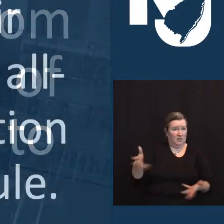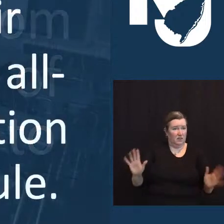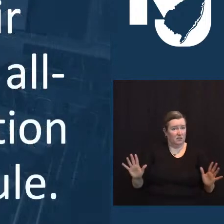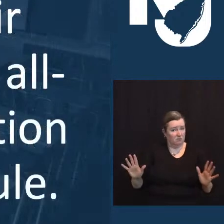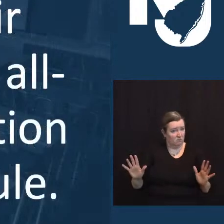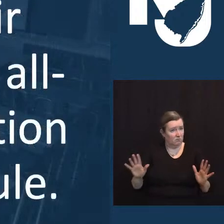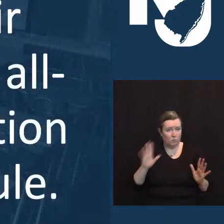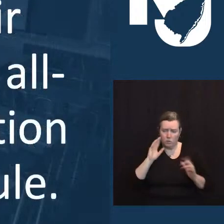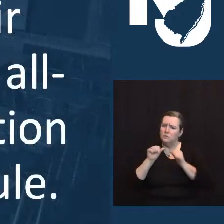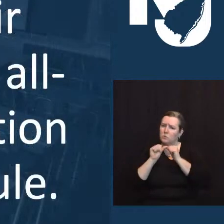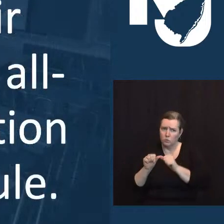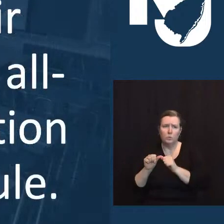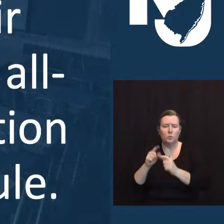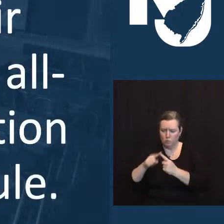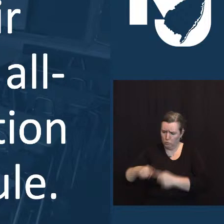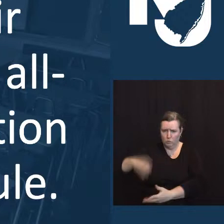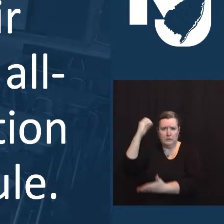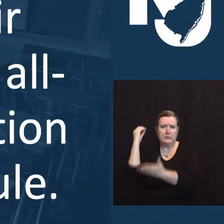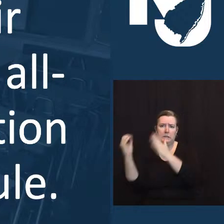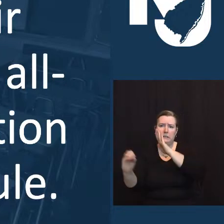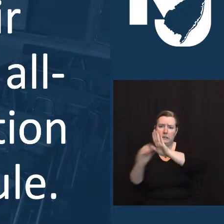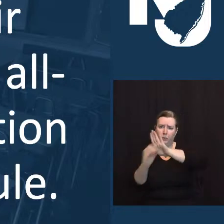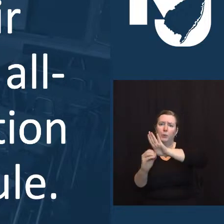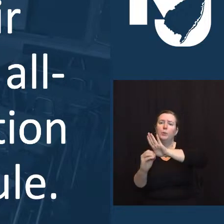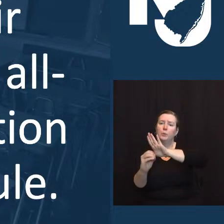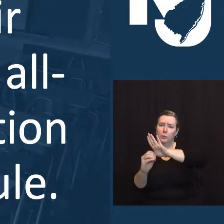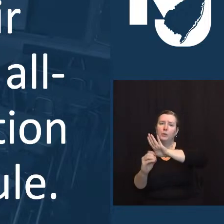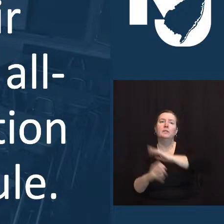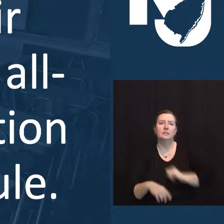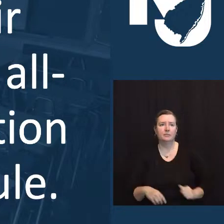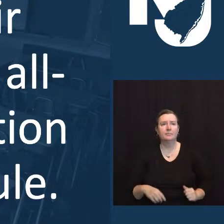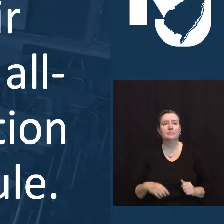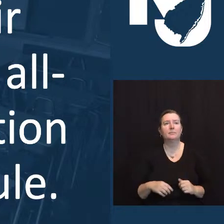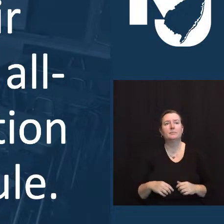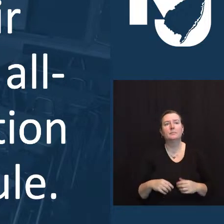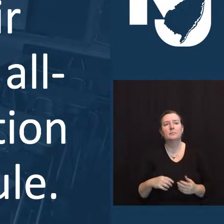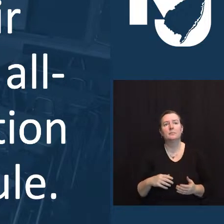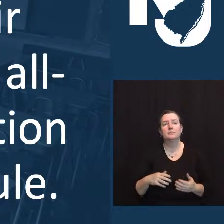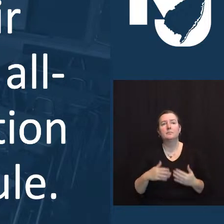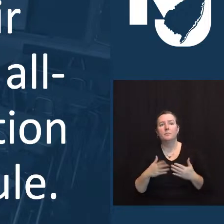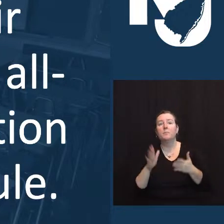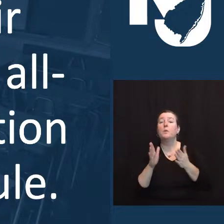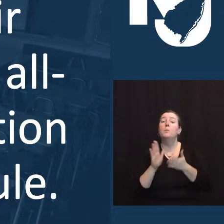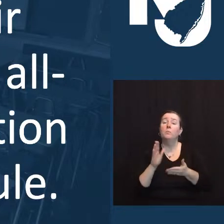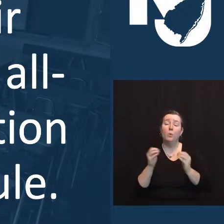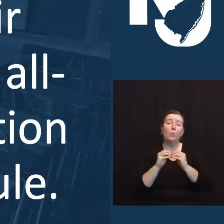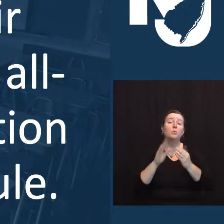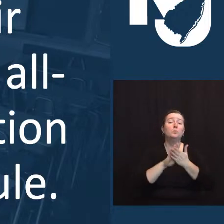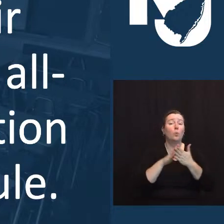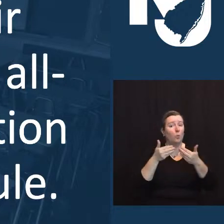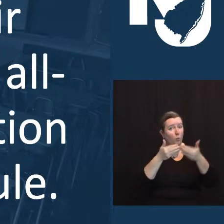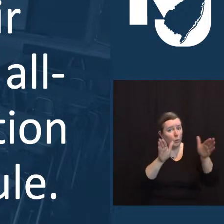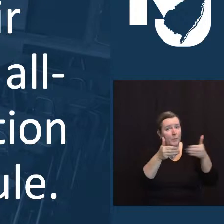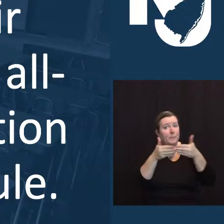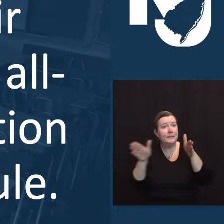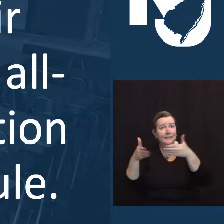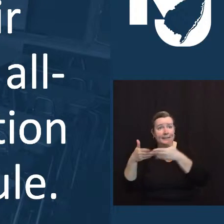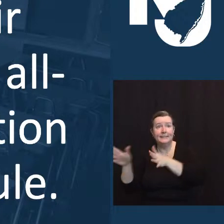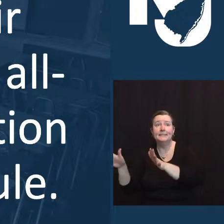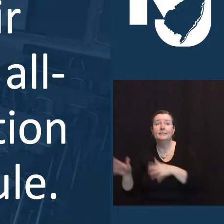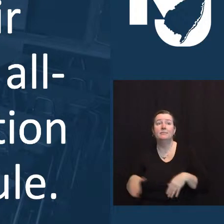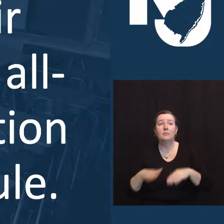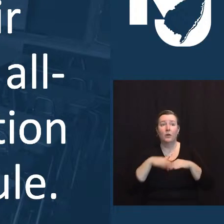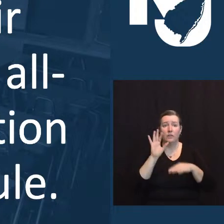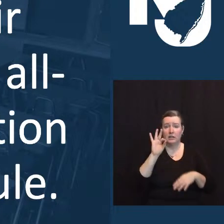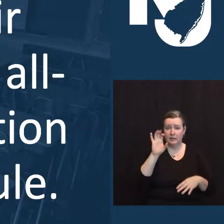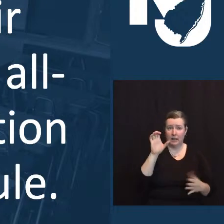more and more of our schools are reopening their doors. Today, more than 900,000 of our students are back in their familiar classrooms,